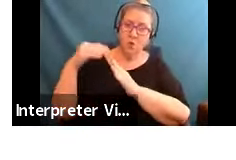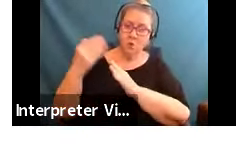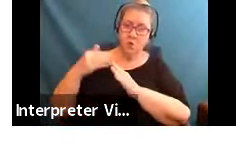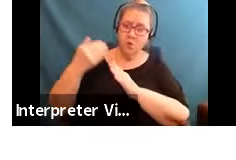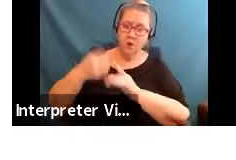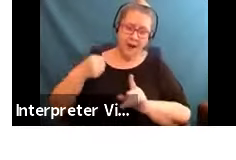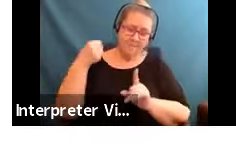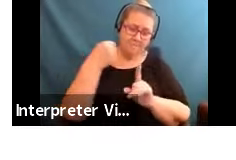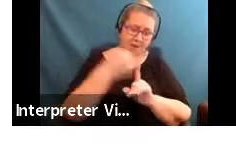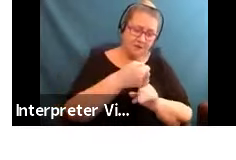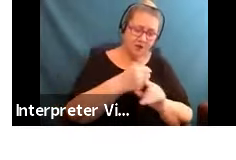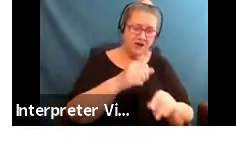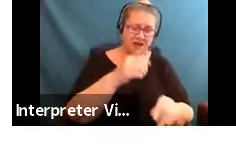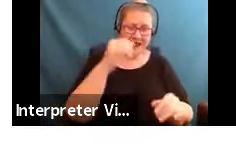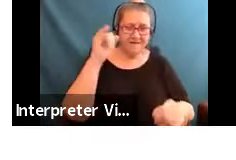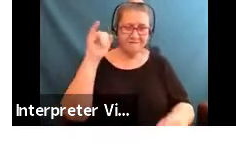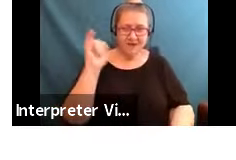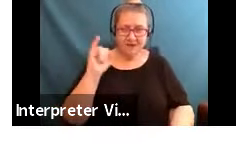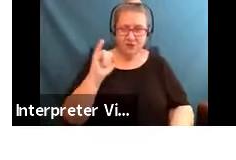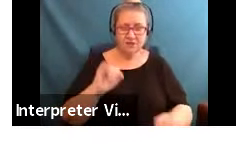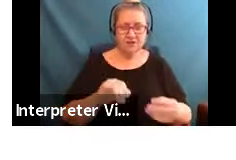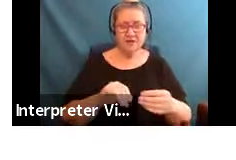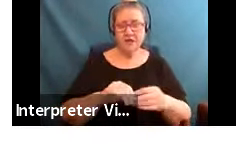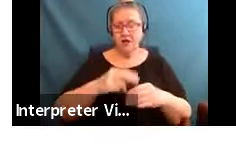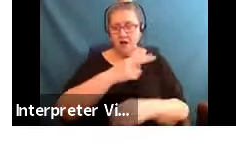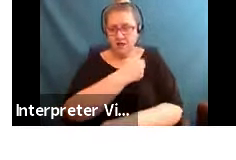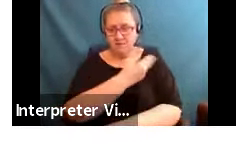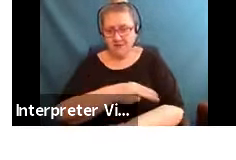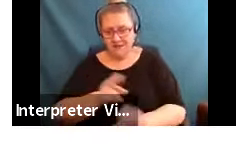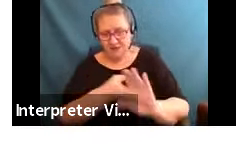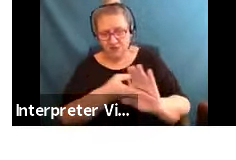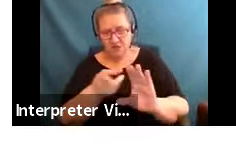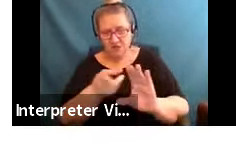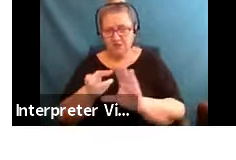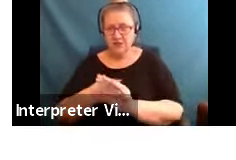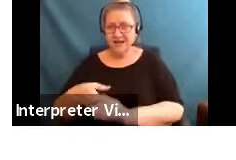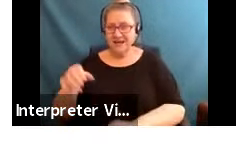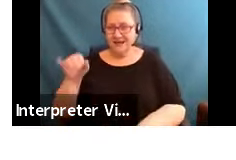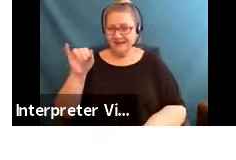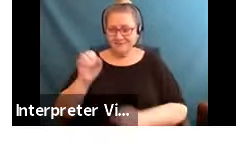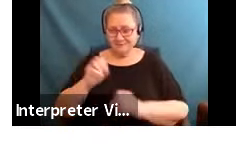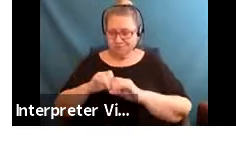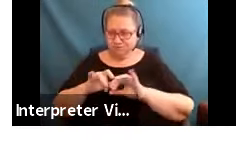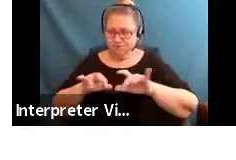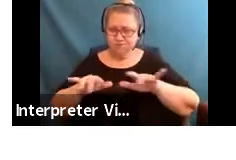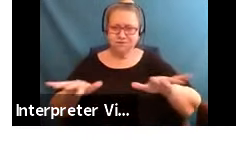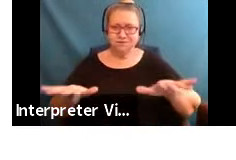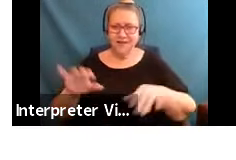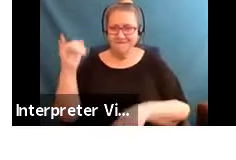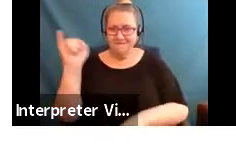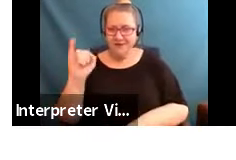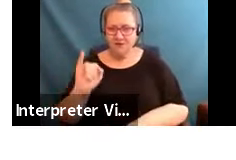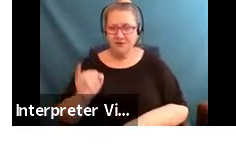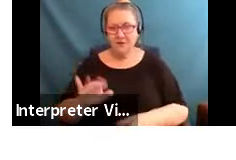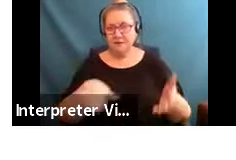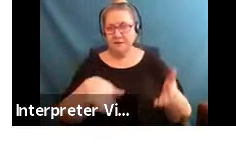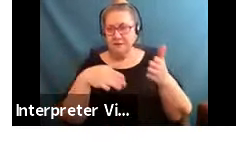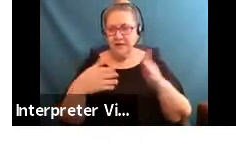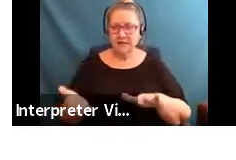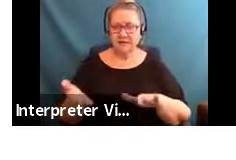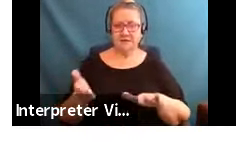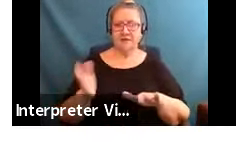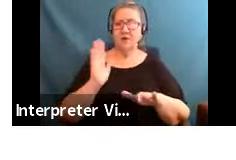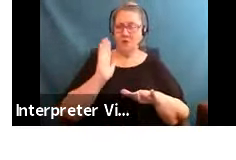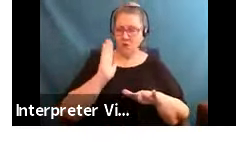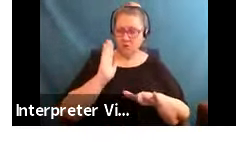hospitalizations, ICU admissions, and deaths. And when you look at the data, and Erica is going to go through the data